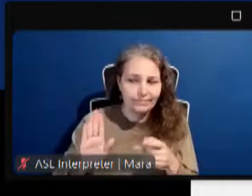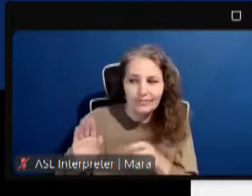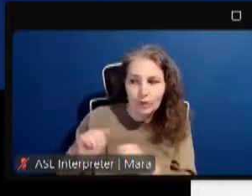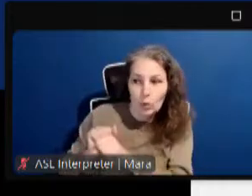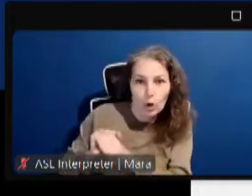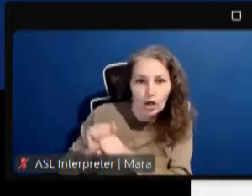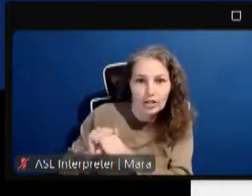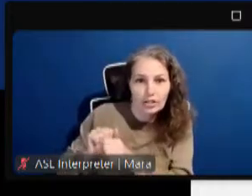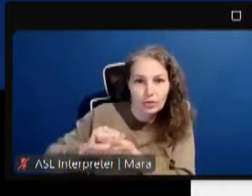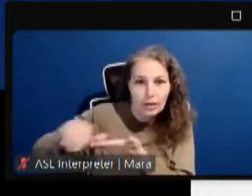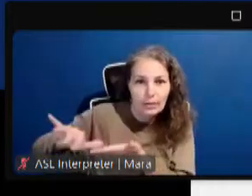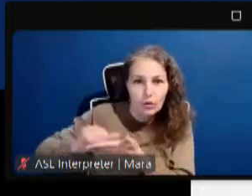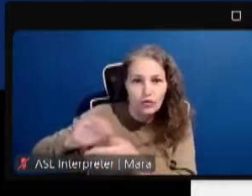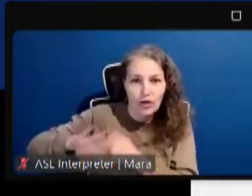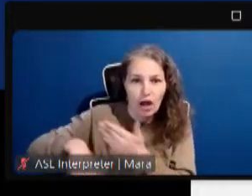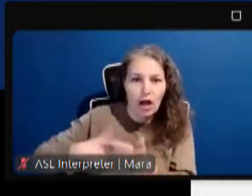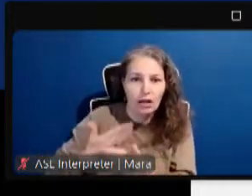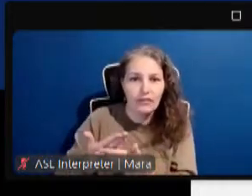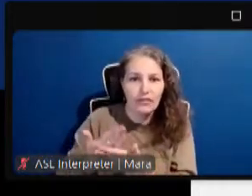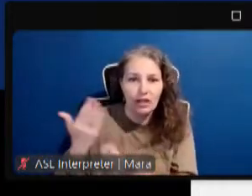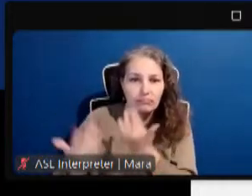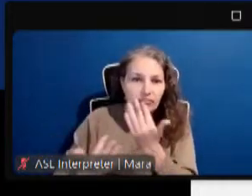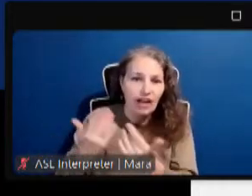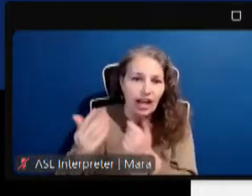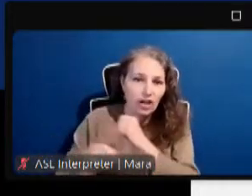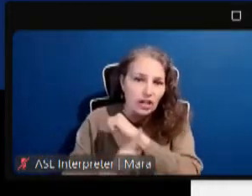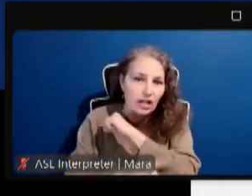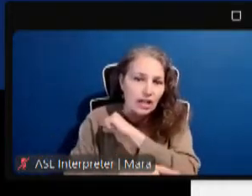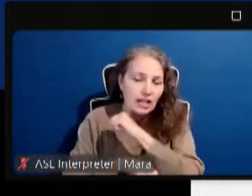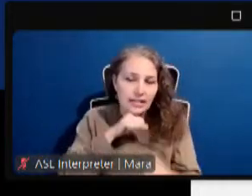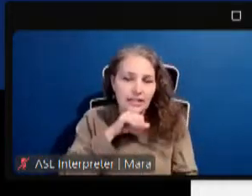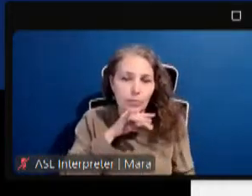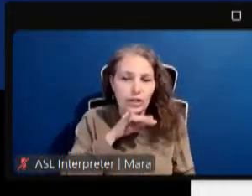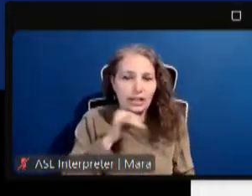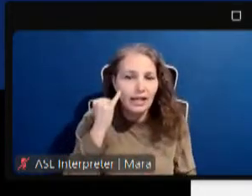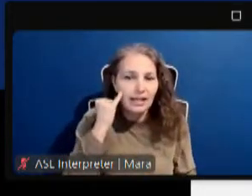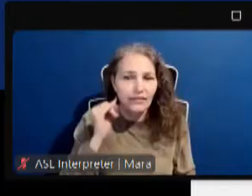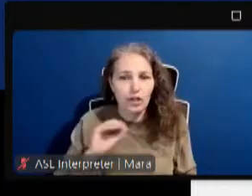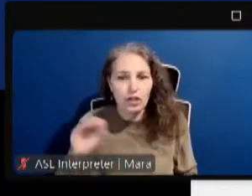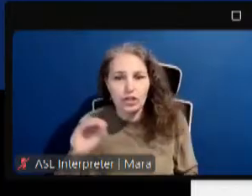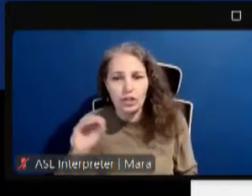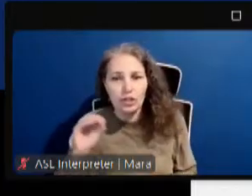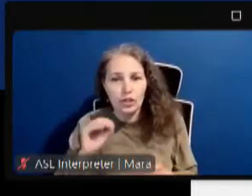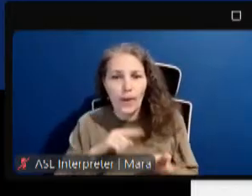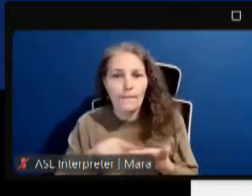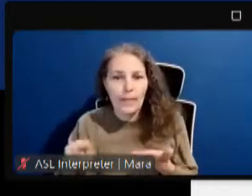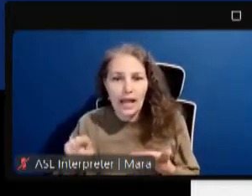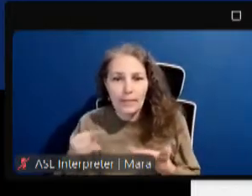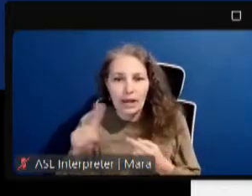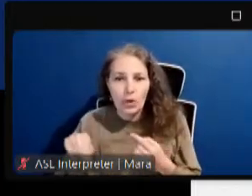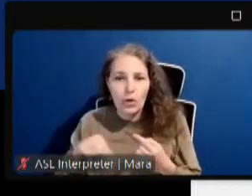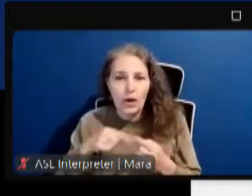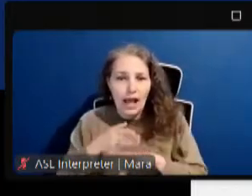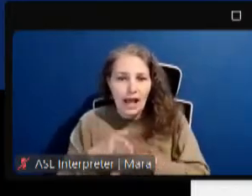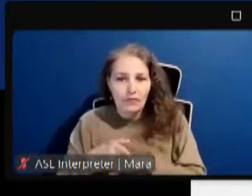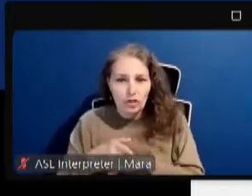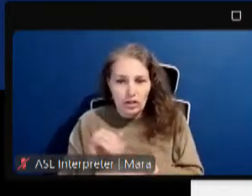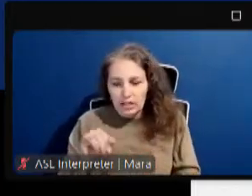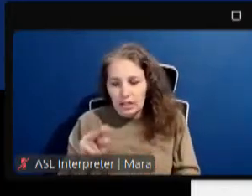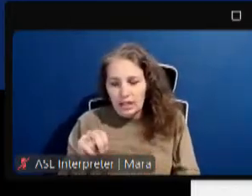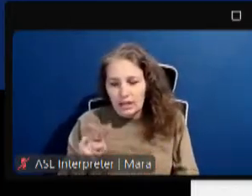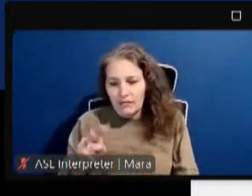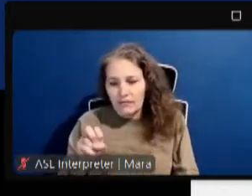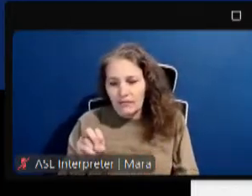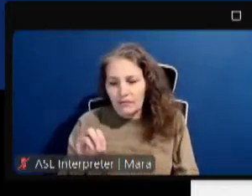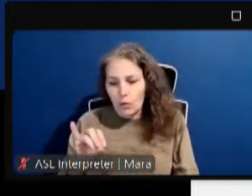fire debris. And if there is no payment when the invoices are sent, you risk having